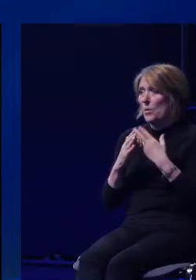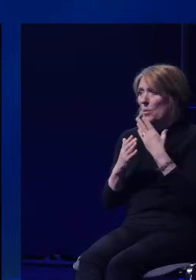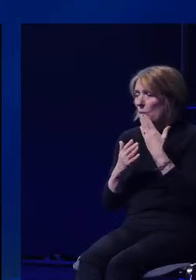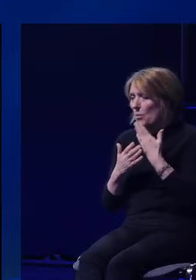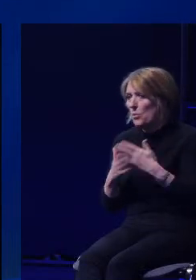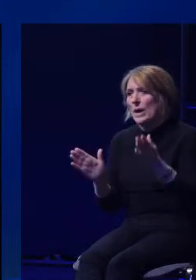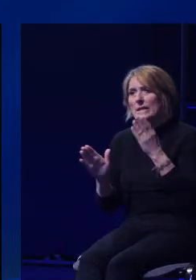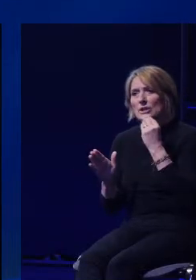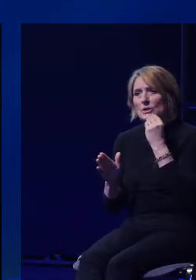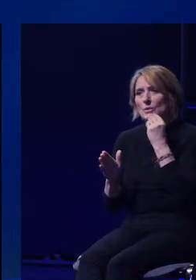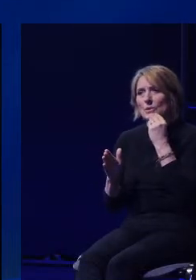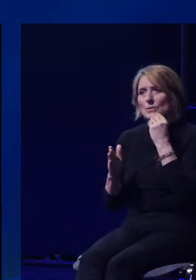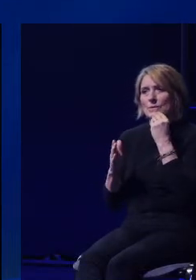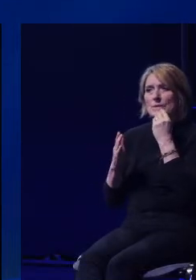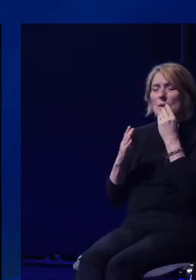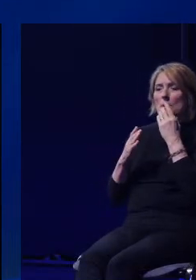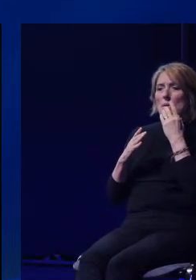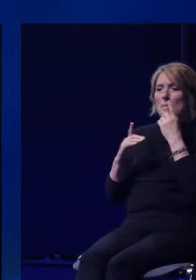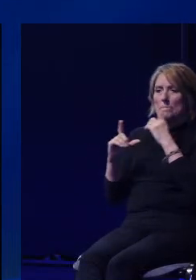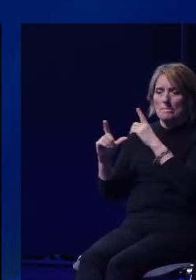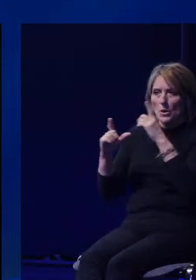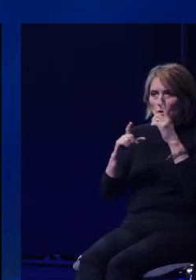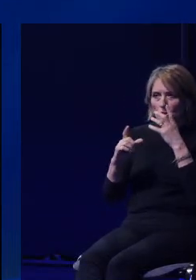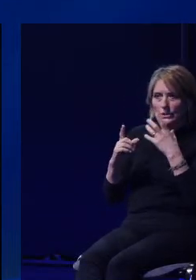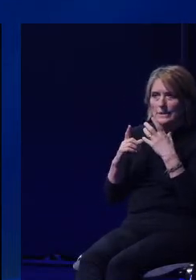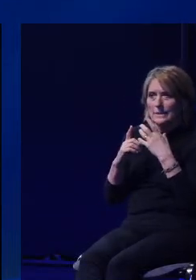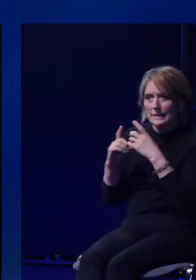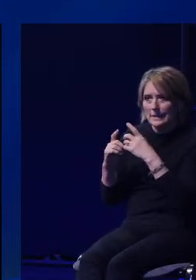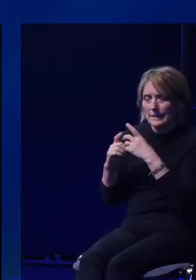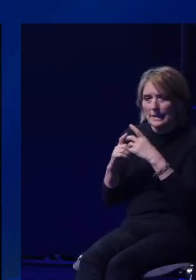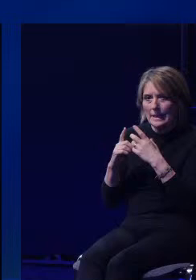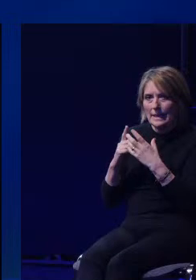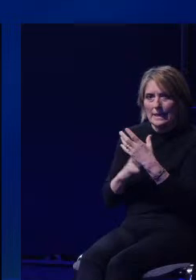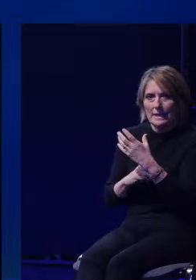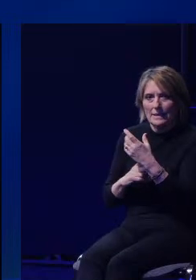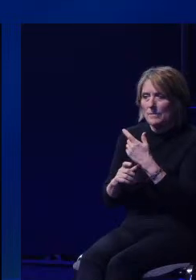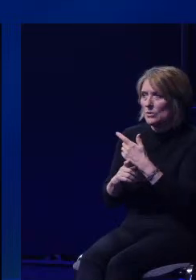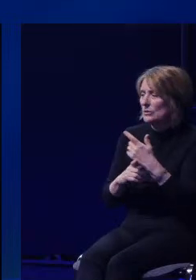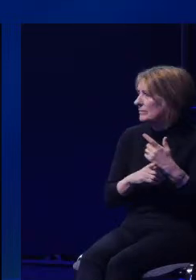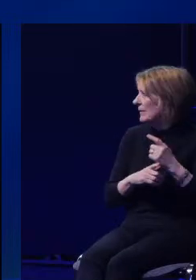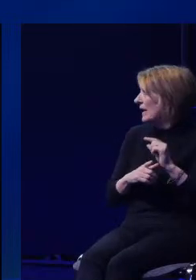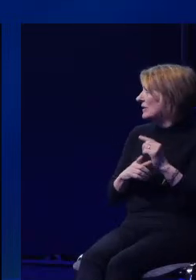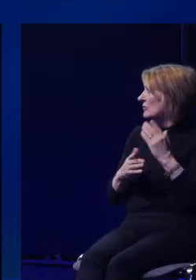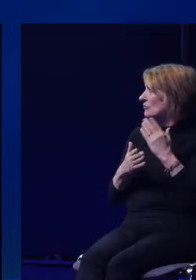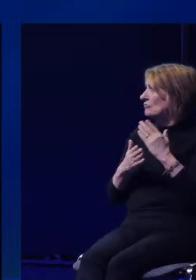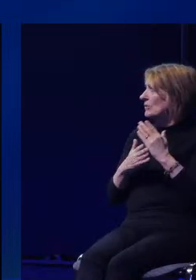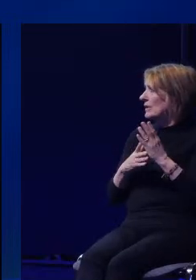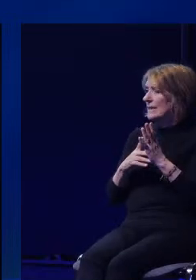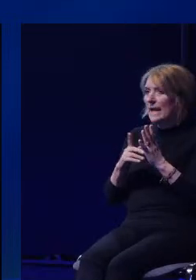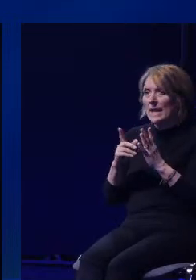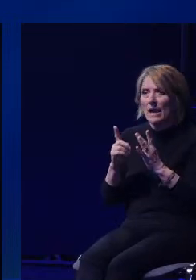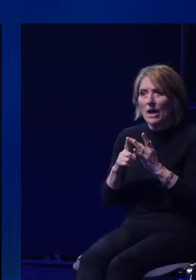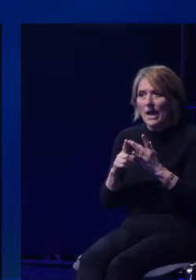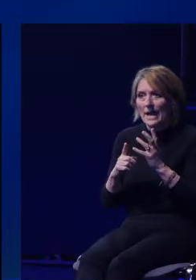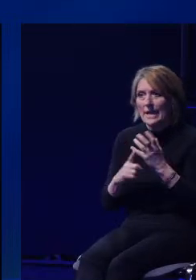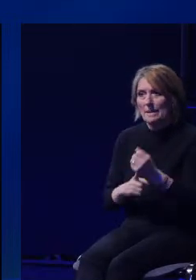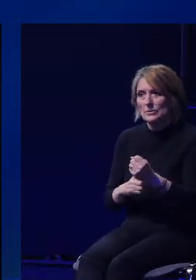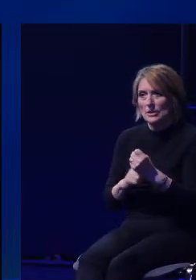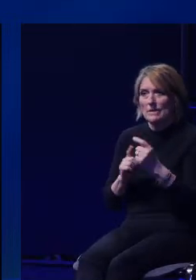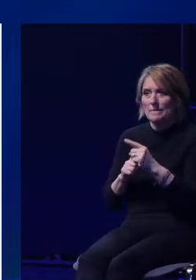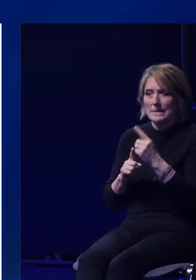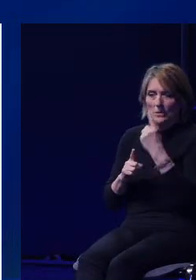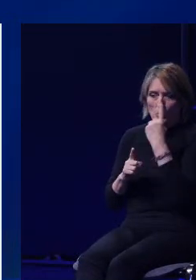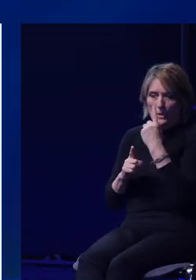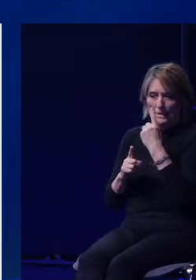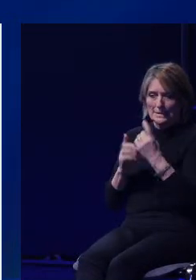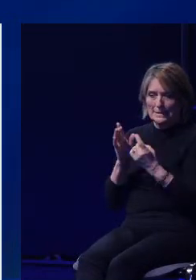used conventional motion capture systems. He joined me because we're actually historically known for real-time AI-powered motion capture. So that means a single camera, and we'll